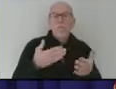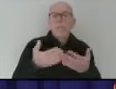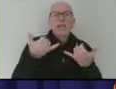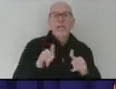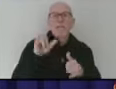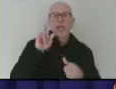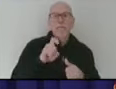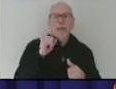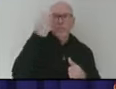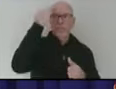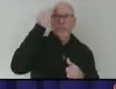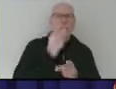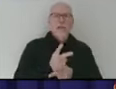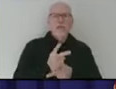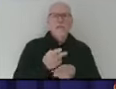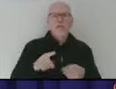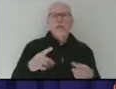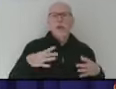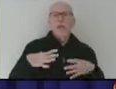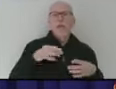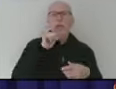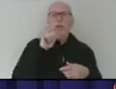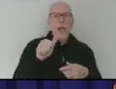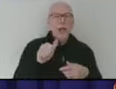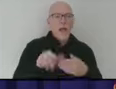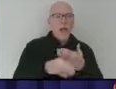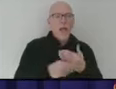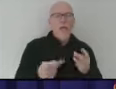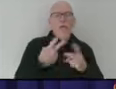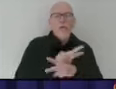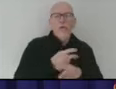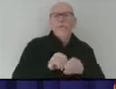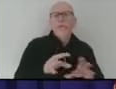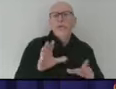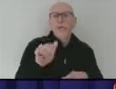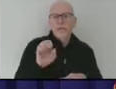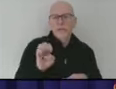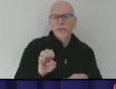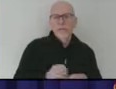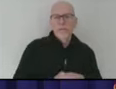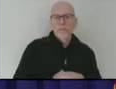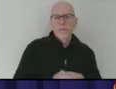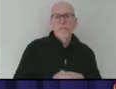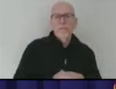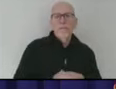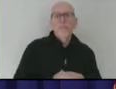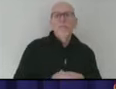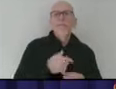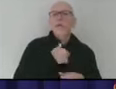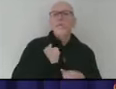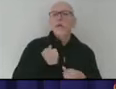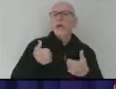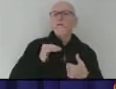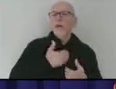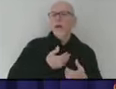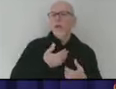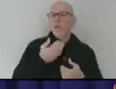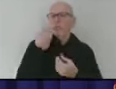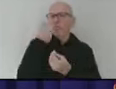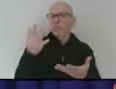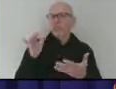during the holidays so that they don't add to the trend of increasing cases. We've posted our own guidance as well as on our